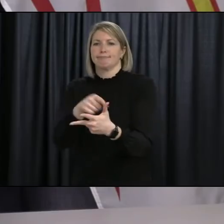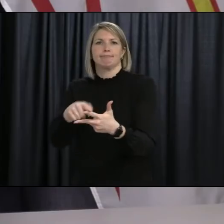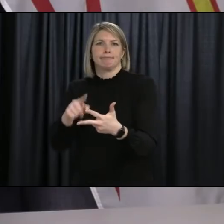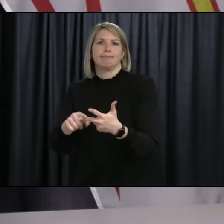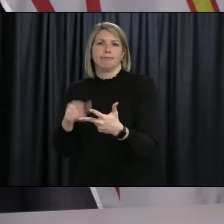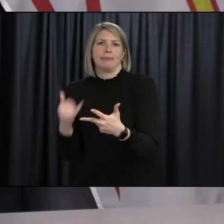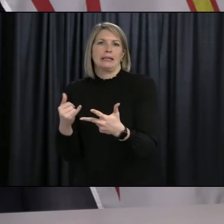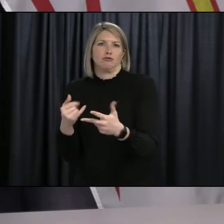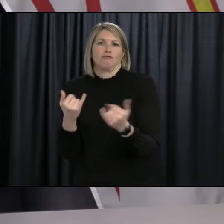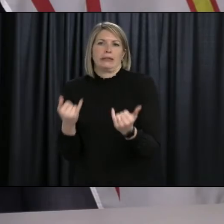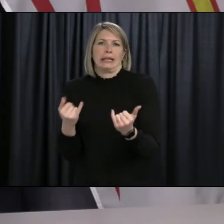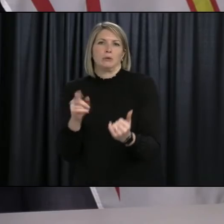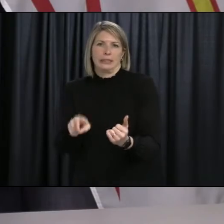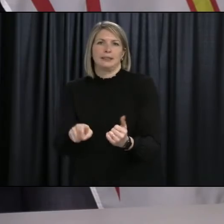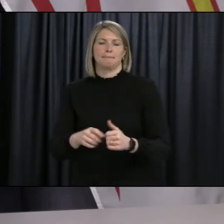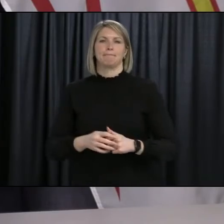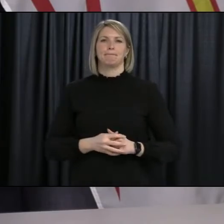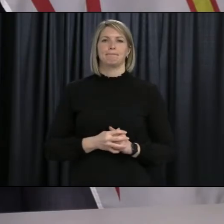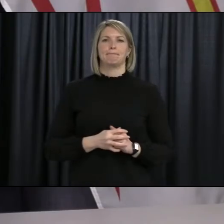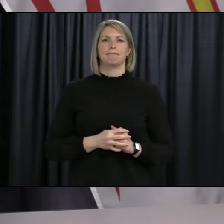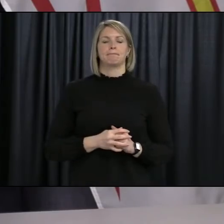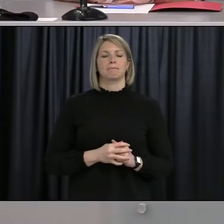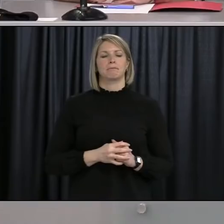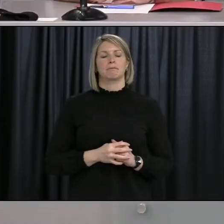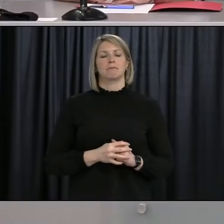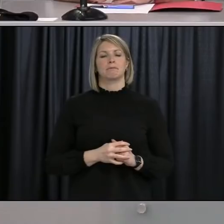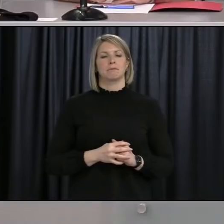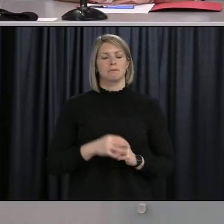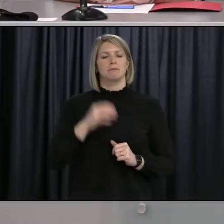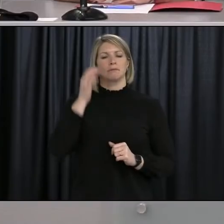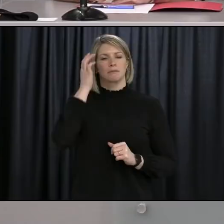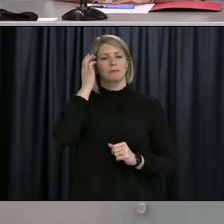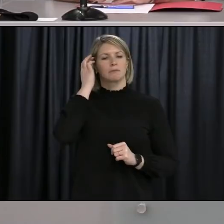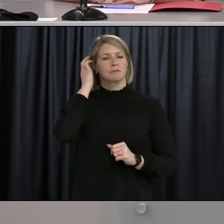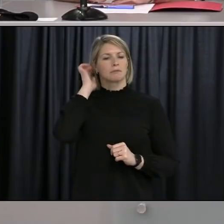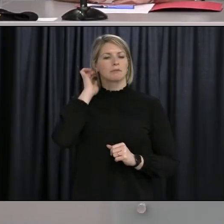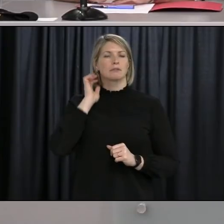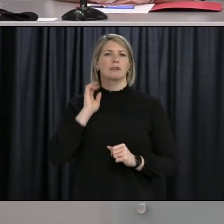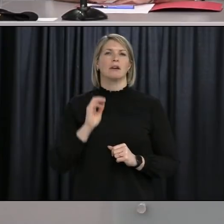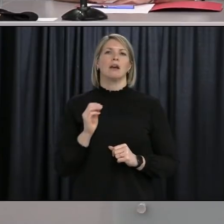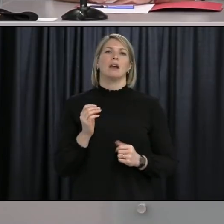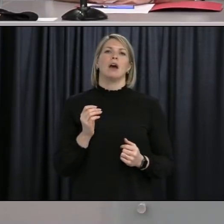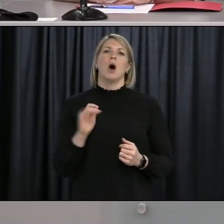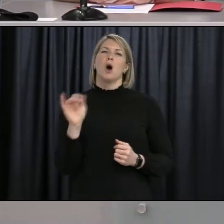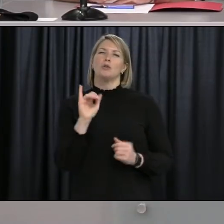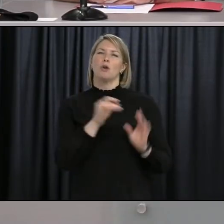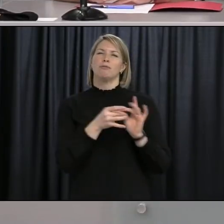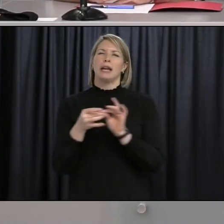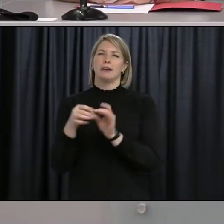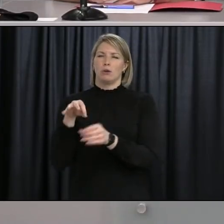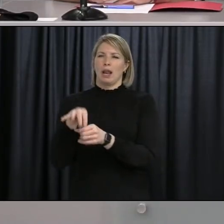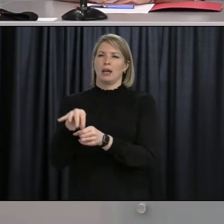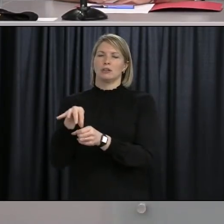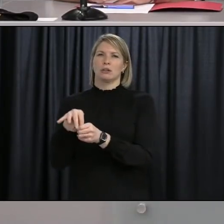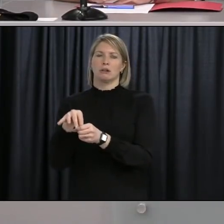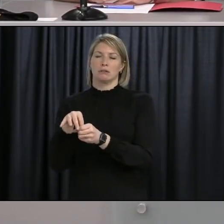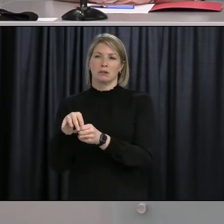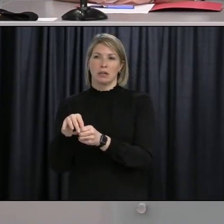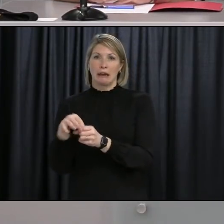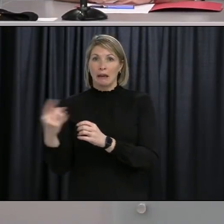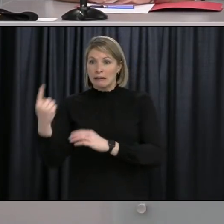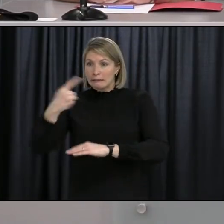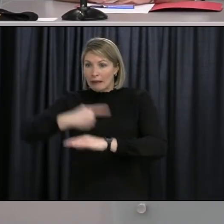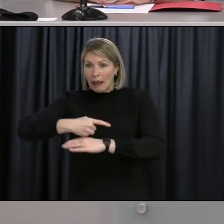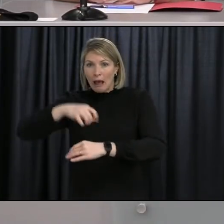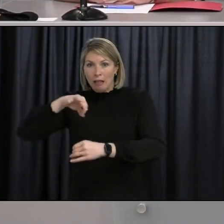And I understand that the decision on any changes to an election date or anything like that comes down to Mr. Chalk, the